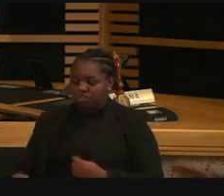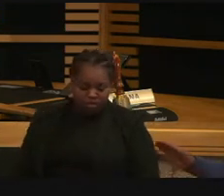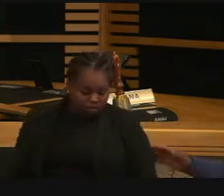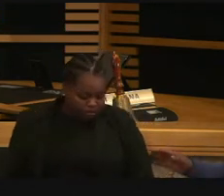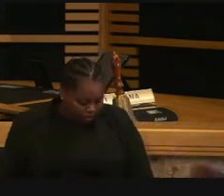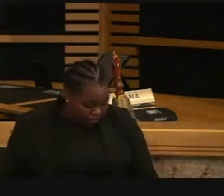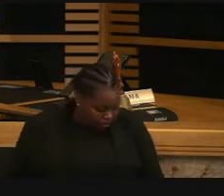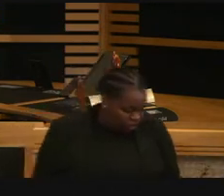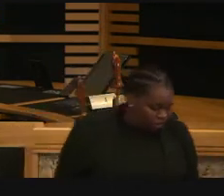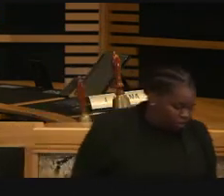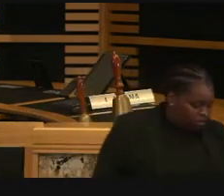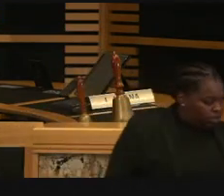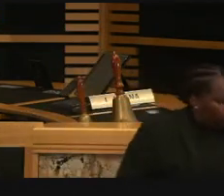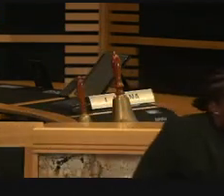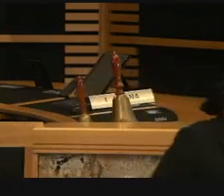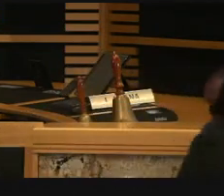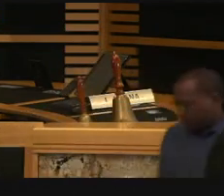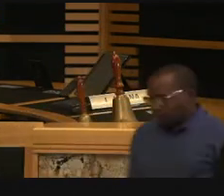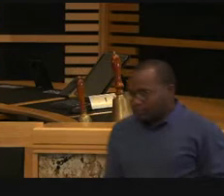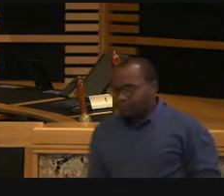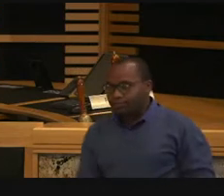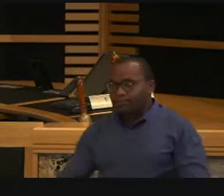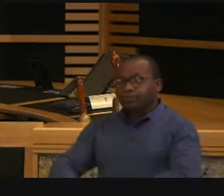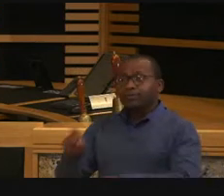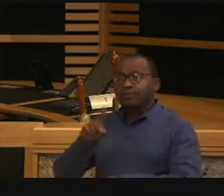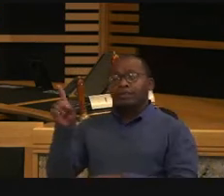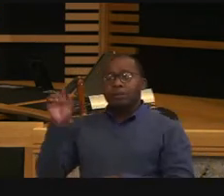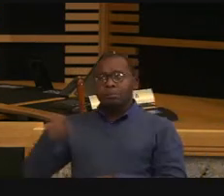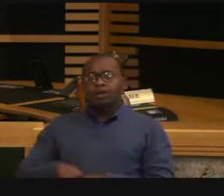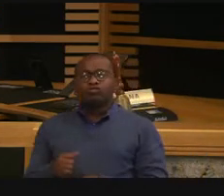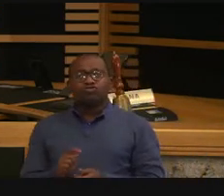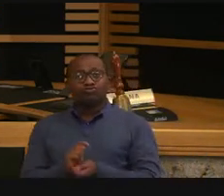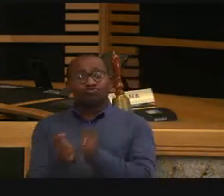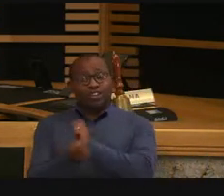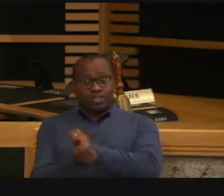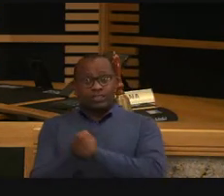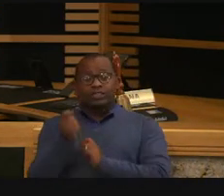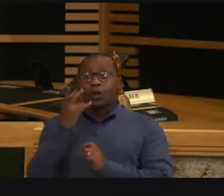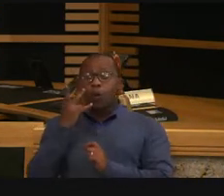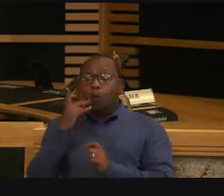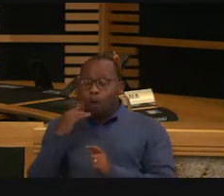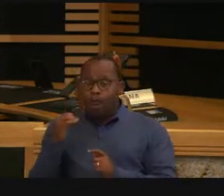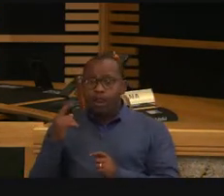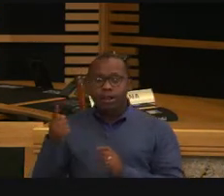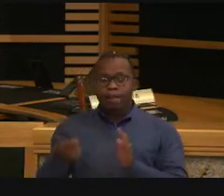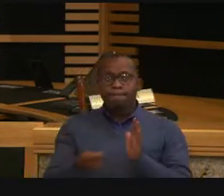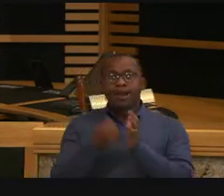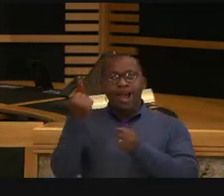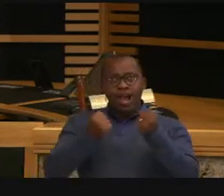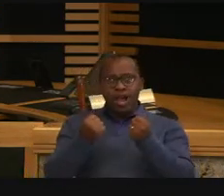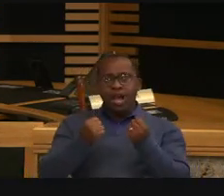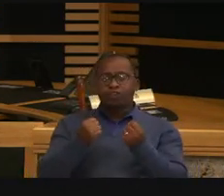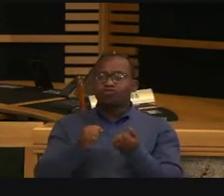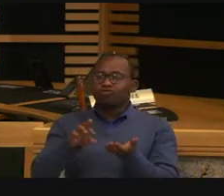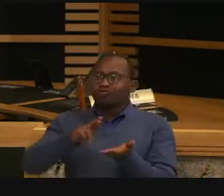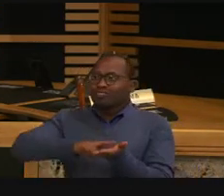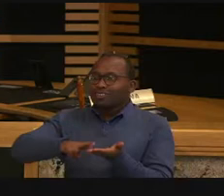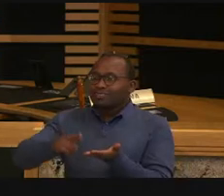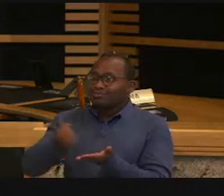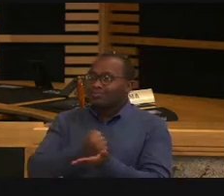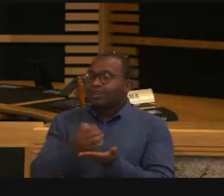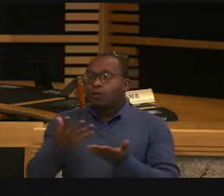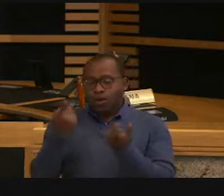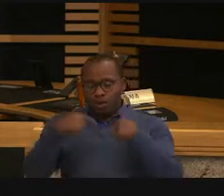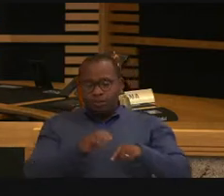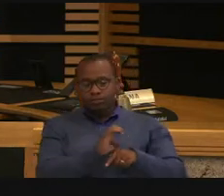registering their cars in the Eastern Cape, Kabe Pangele, Eastern Cape, so that we can get revenue from those particular cars. Because each and every